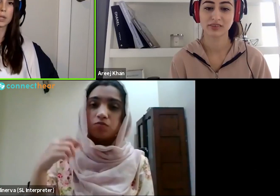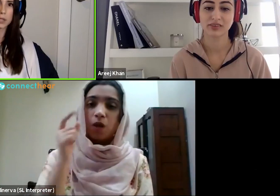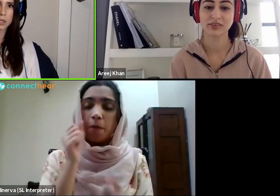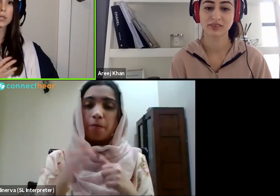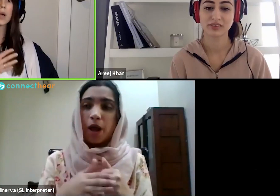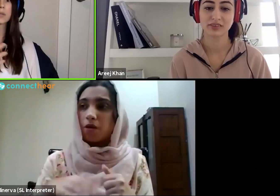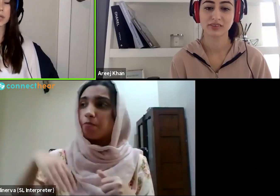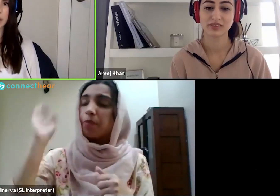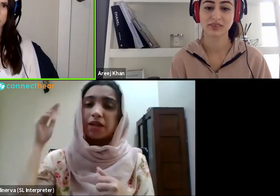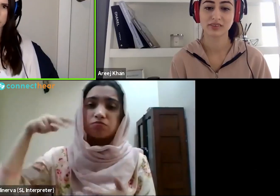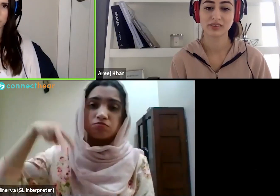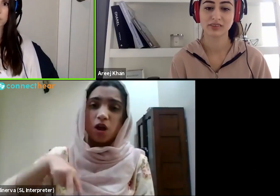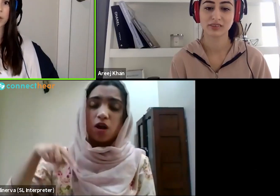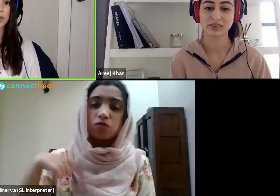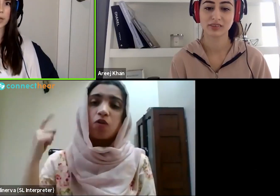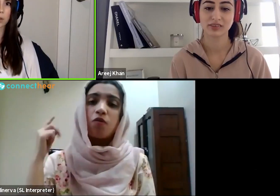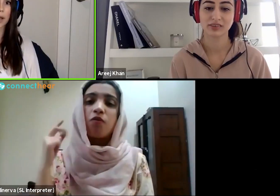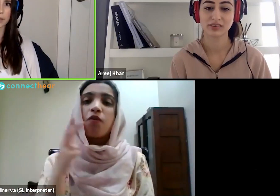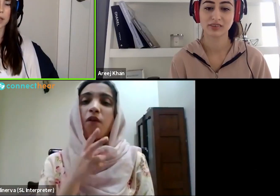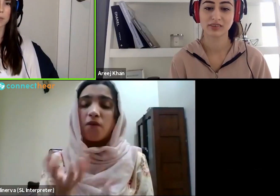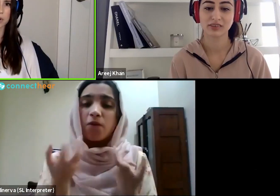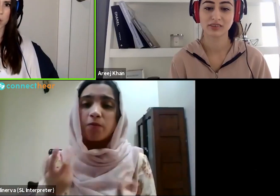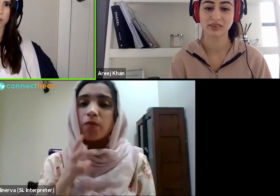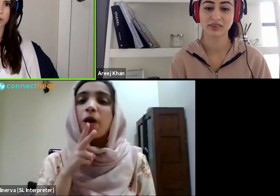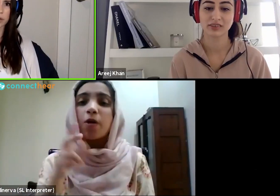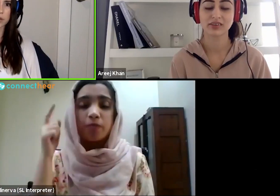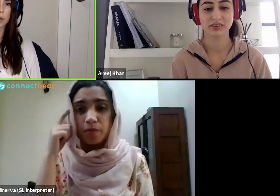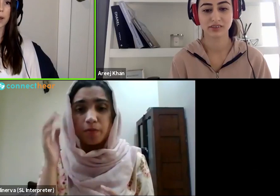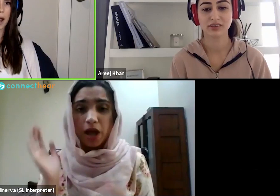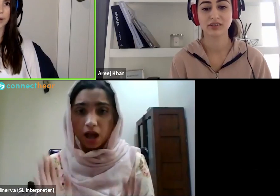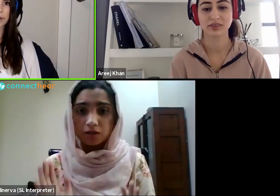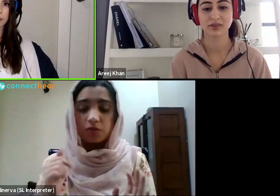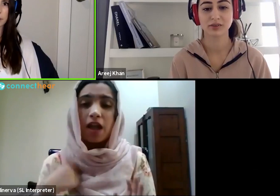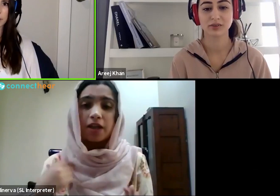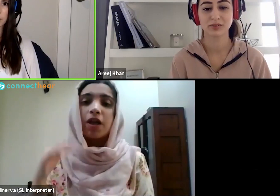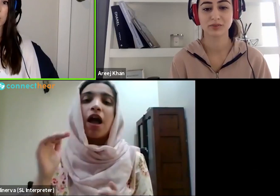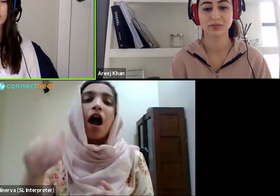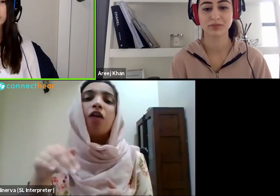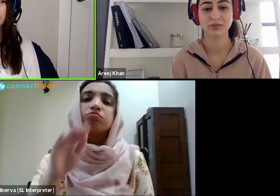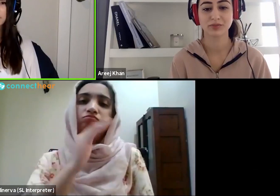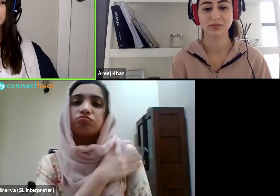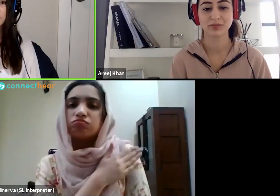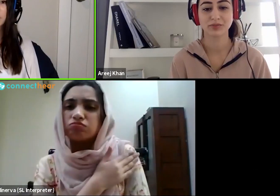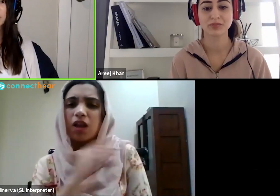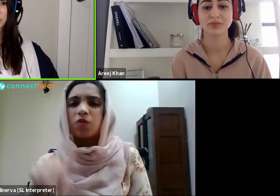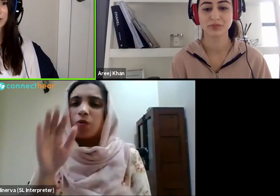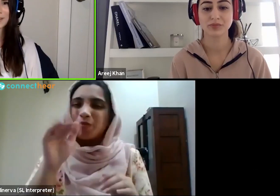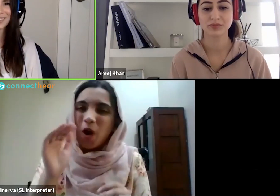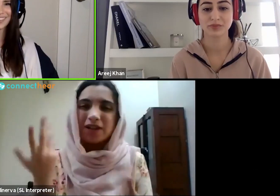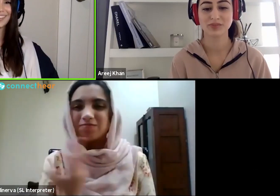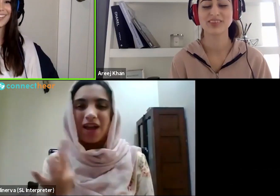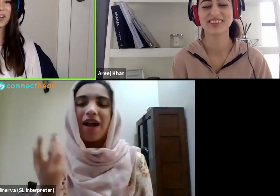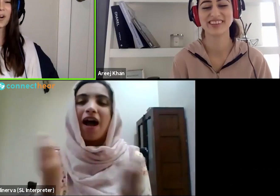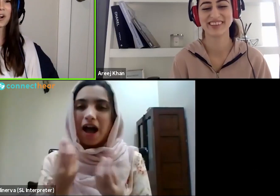him, he knows he can come up to me very gently and he'll lightly tap my shoulder. So that way I can hear him, or when I say hear him, I'm lip reading